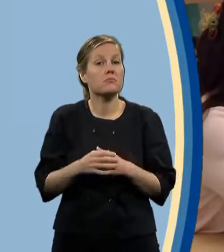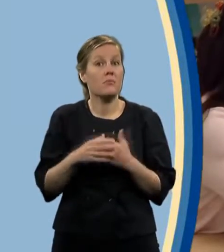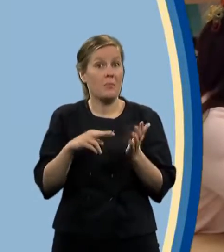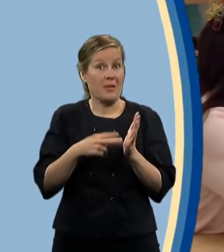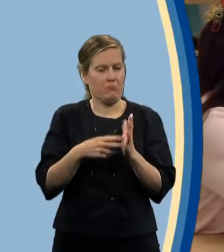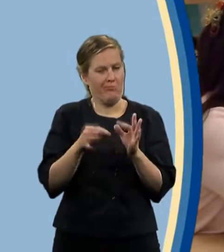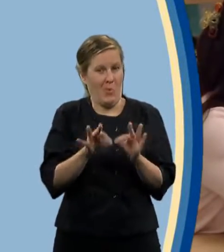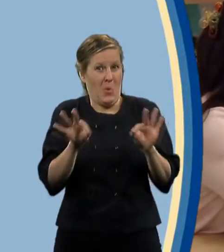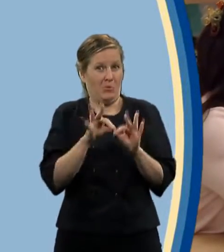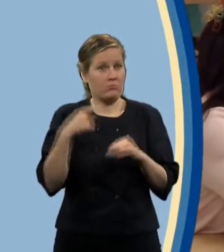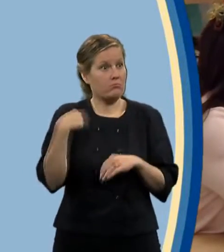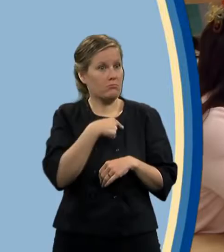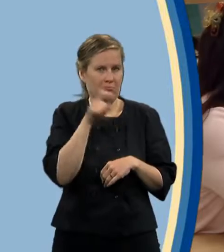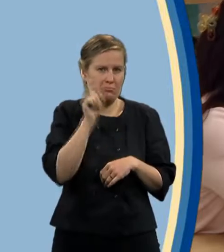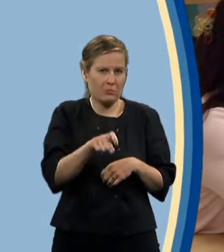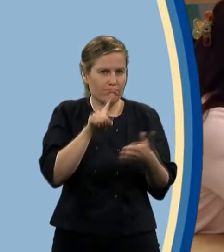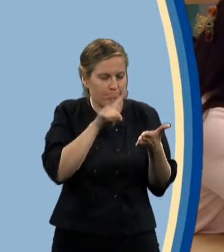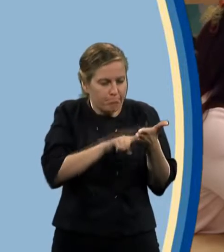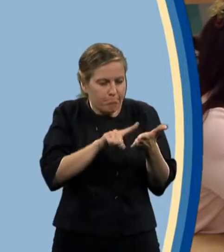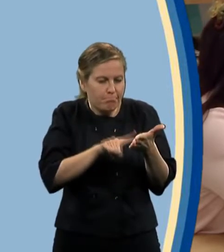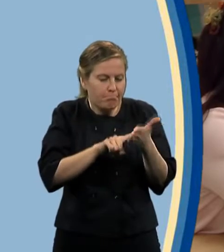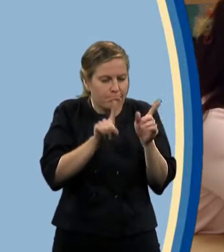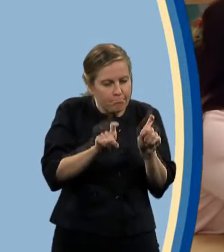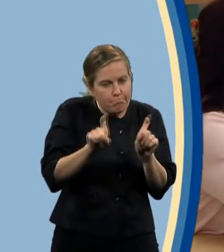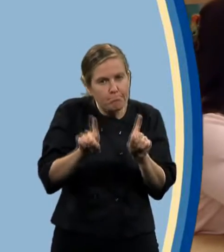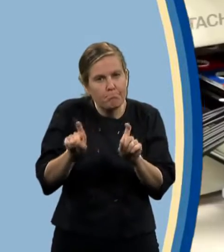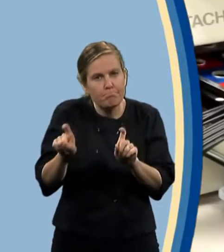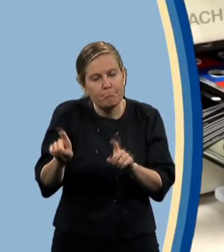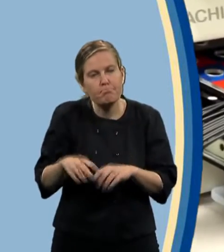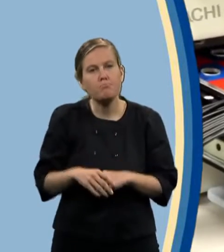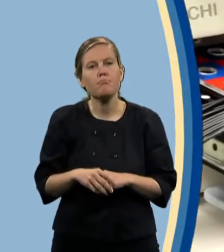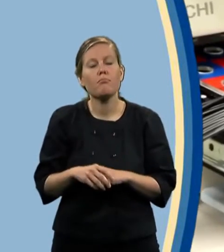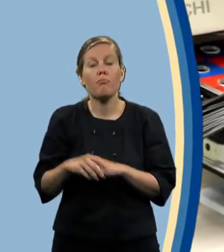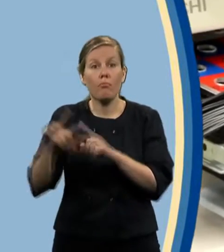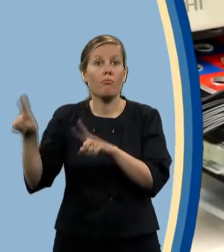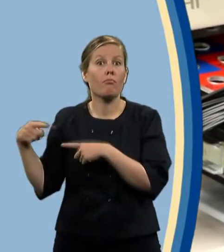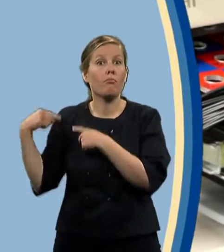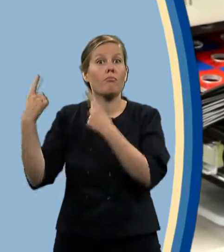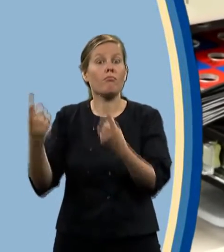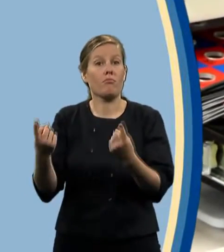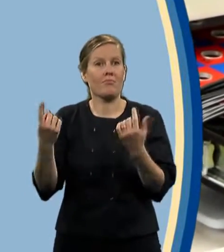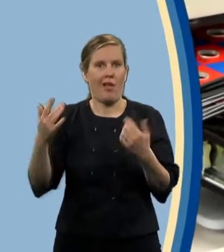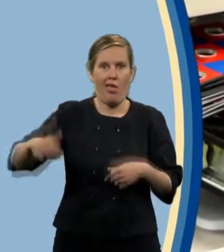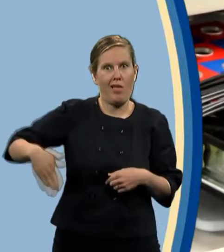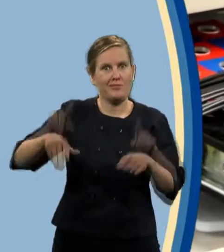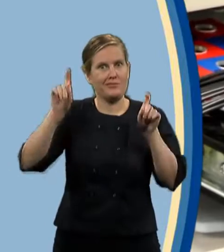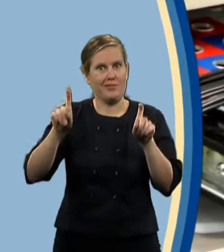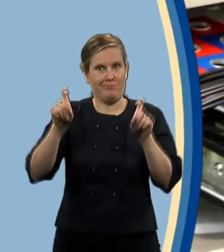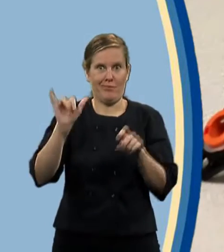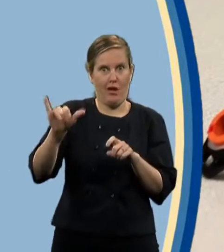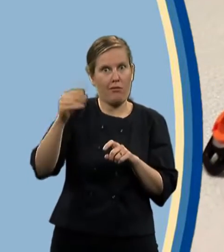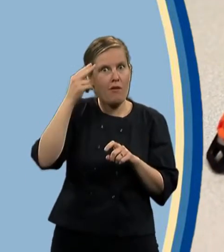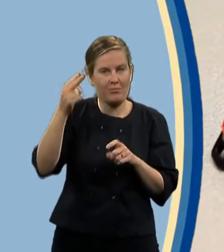the public, and we thought it would be very important to test this empirically. Up until now, there have been no direct tests of this